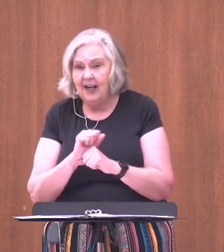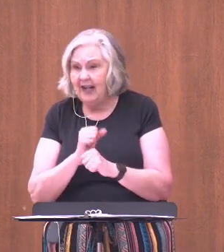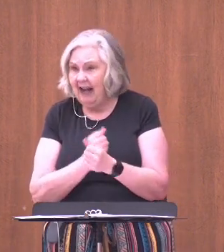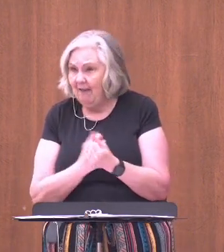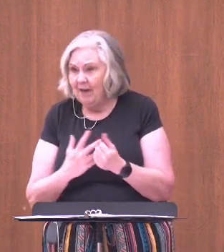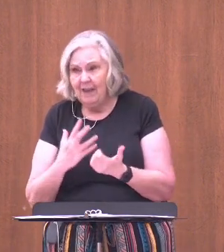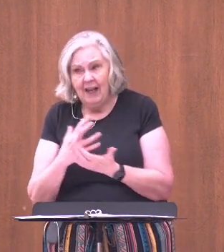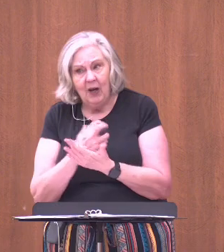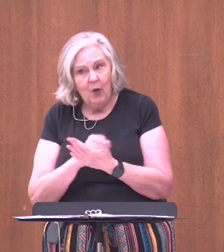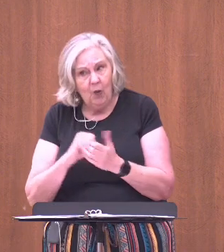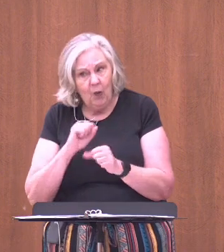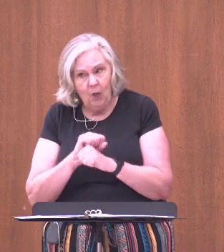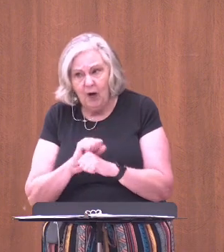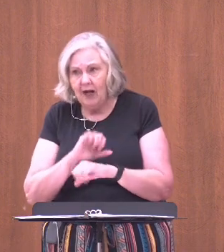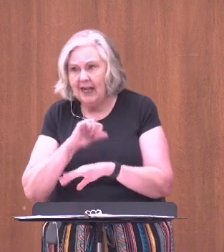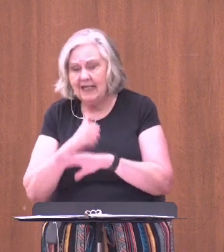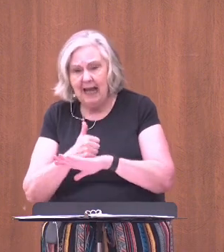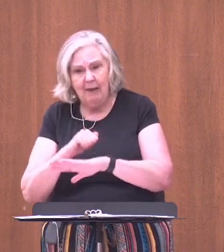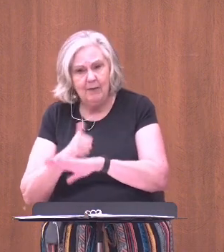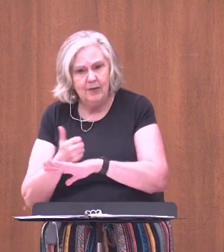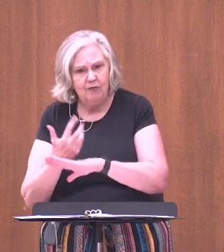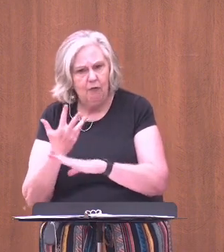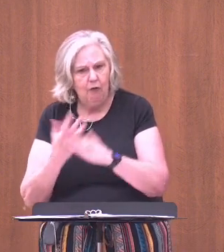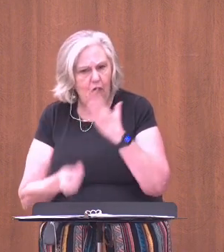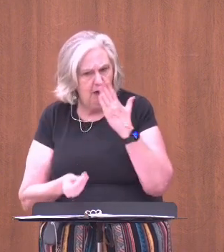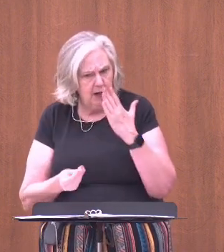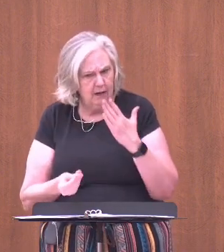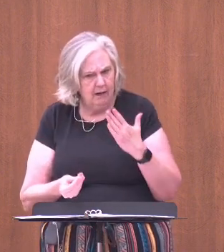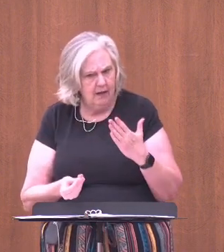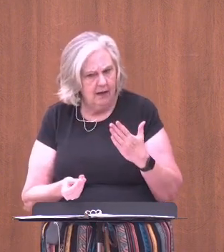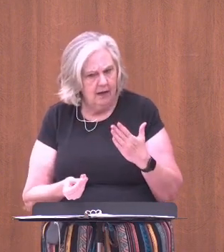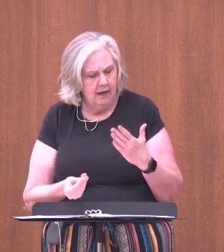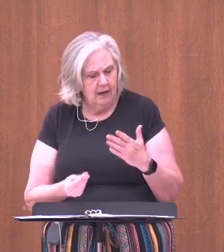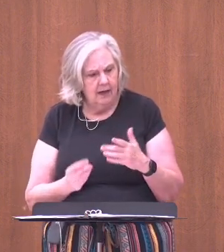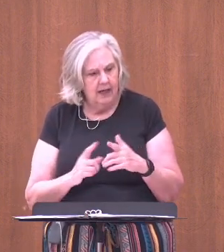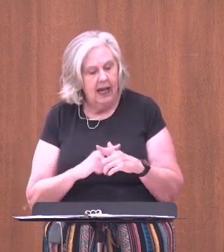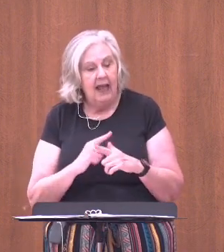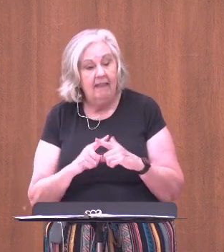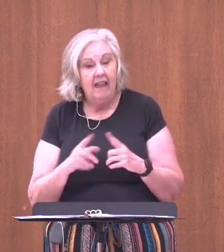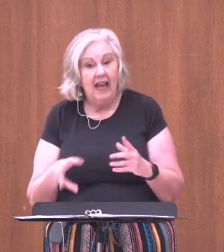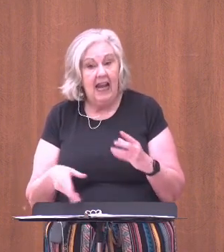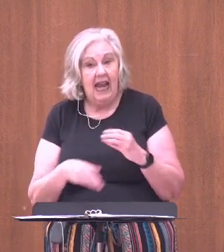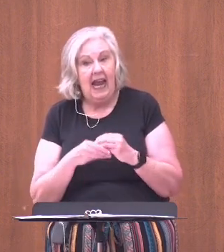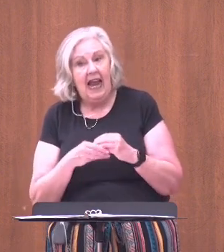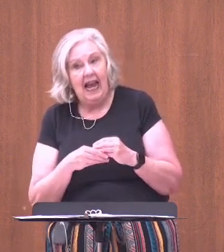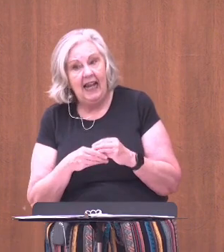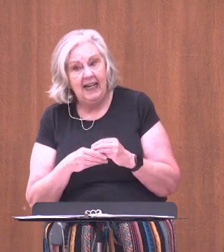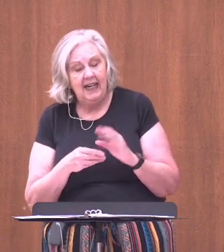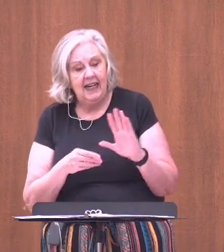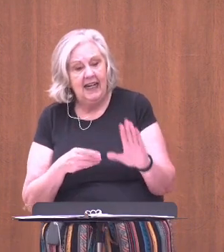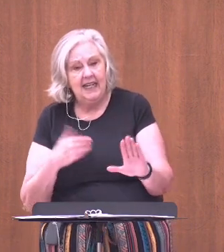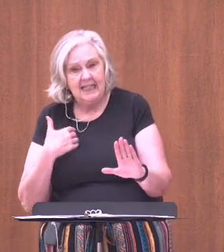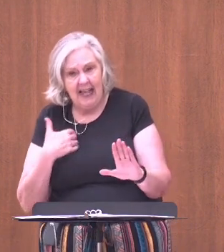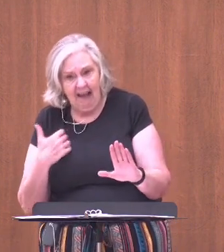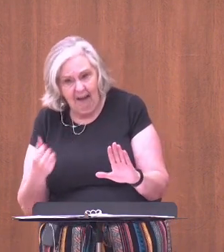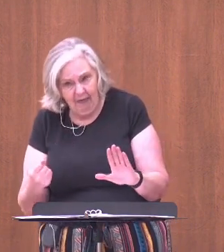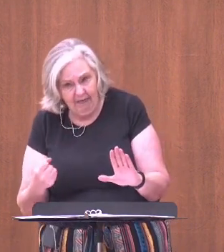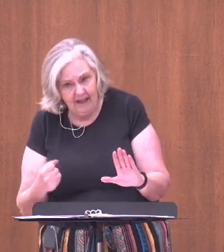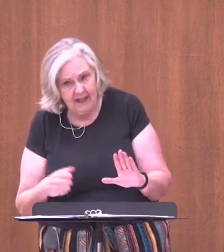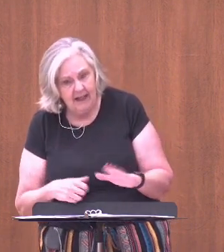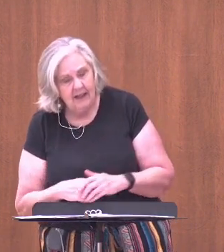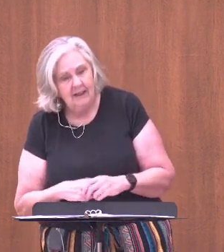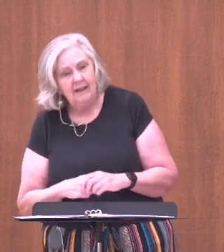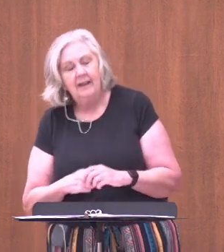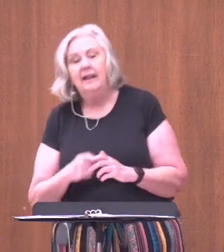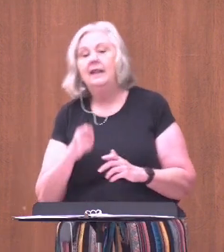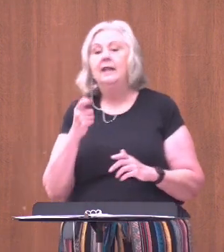he has worked hard to establish is gone. And then add to it his health. We got a glimpse